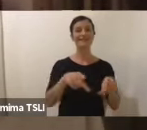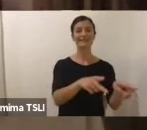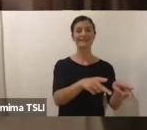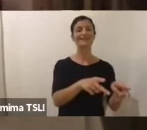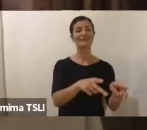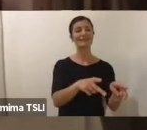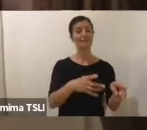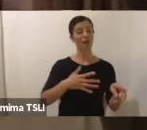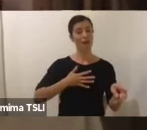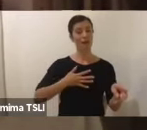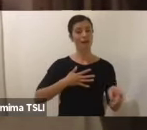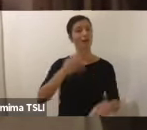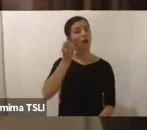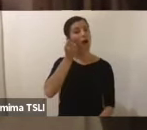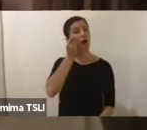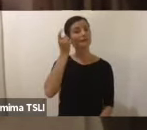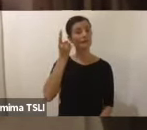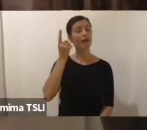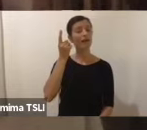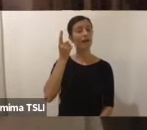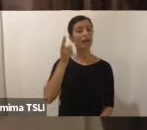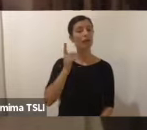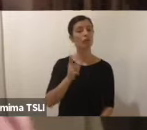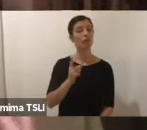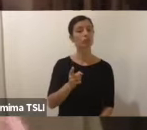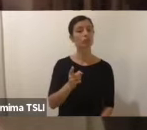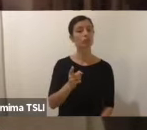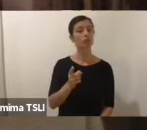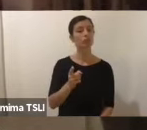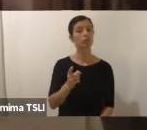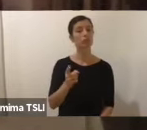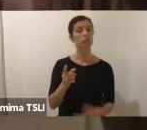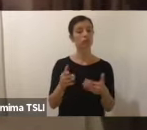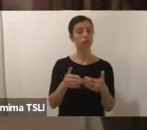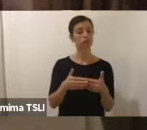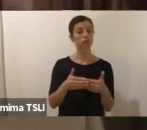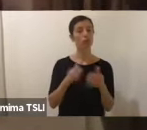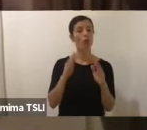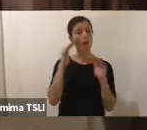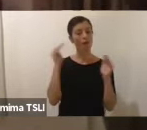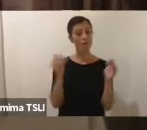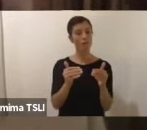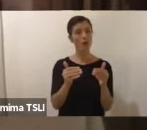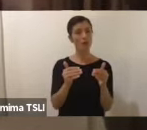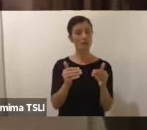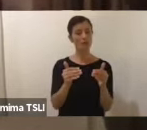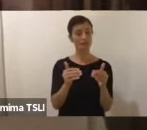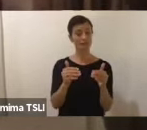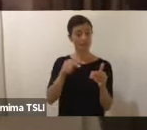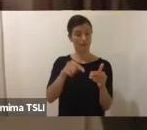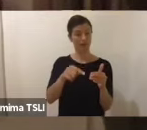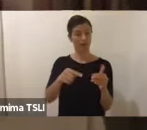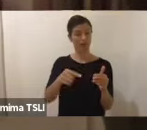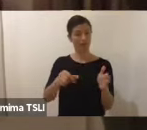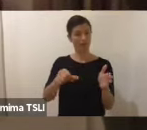really like the idea of a uh a much more focused uh attack upon the issue uh which is